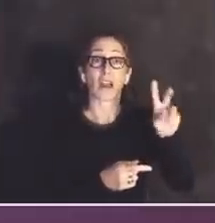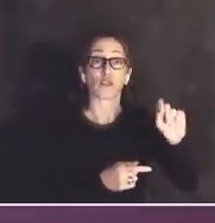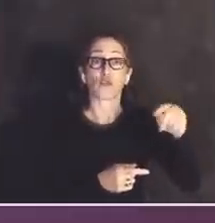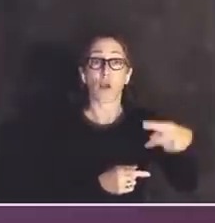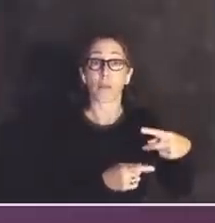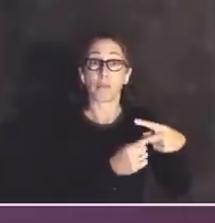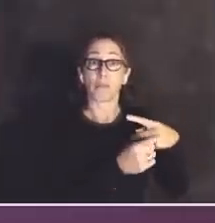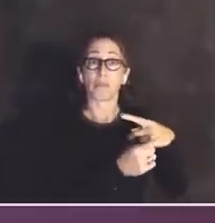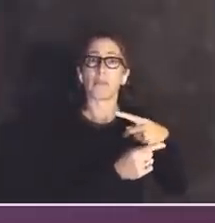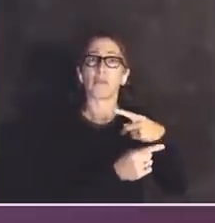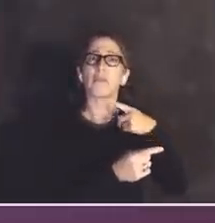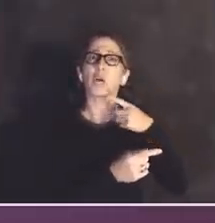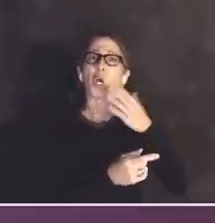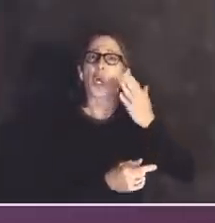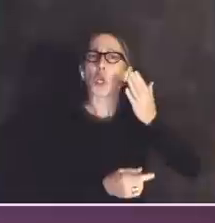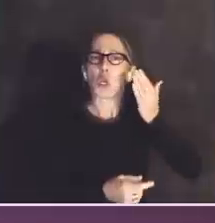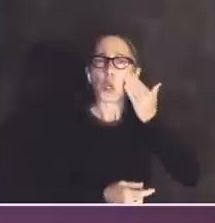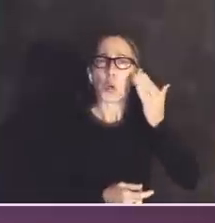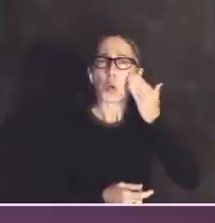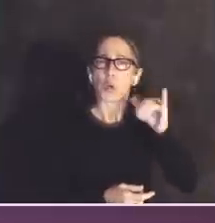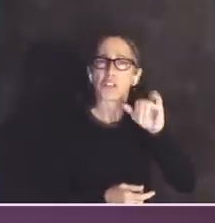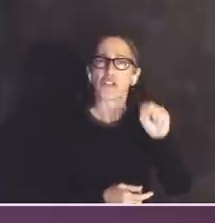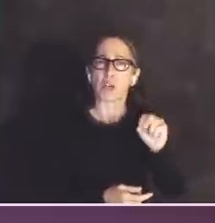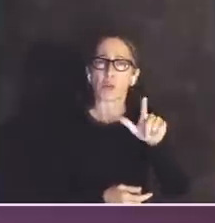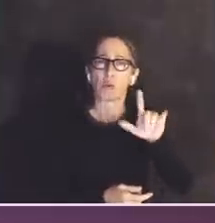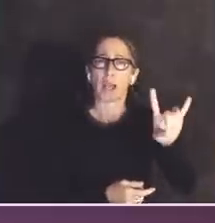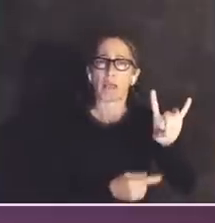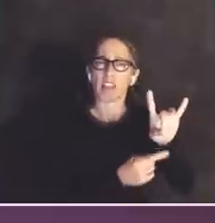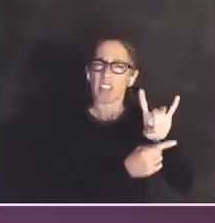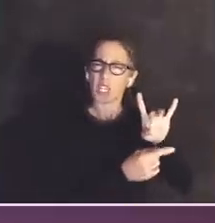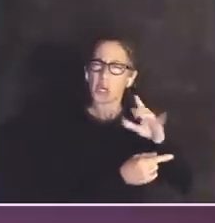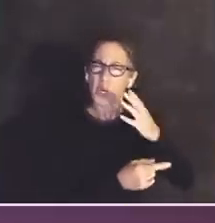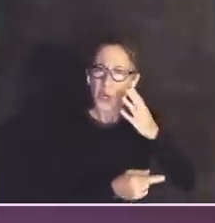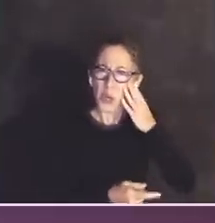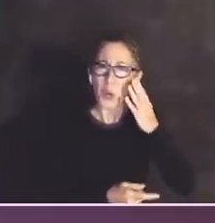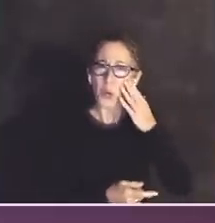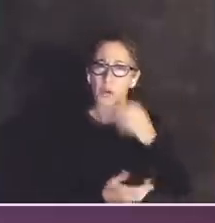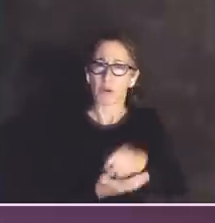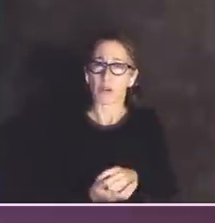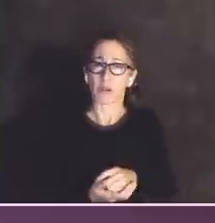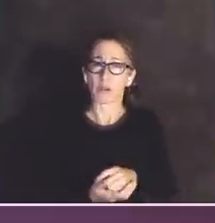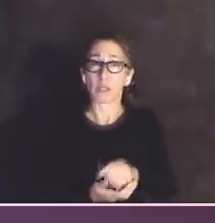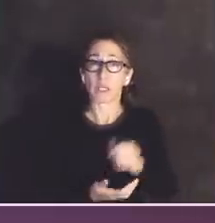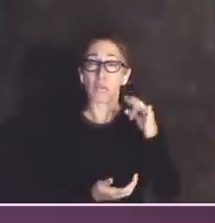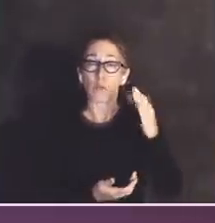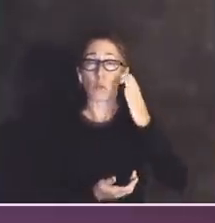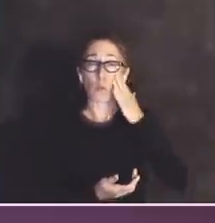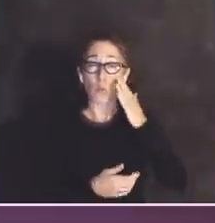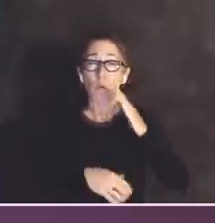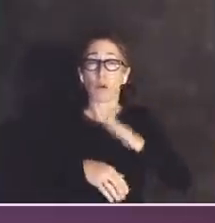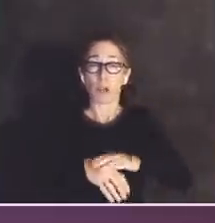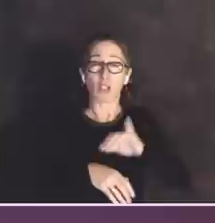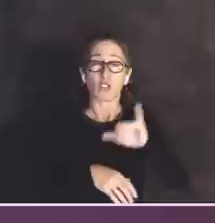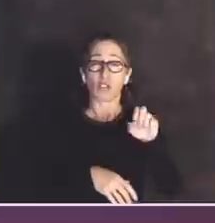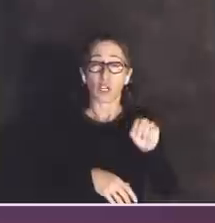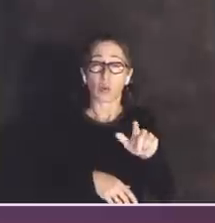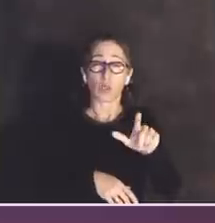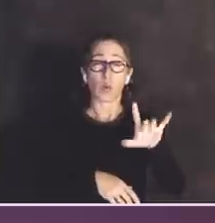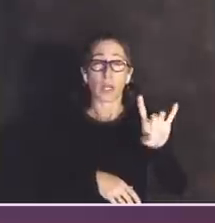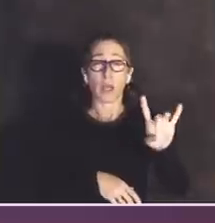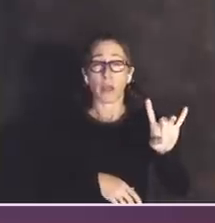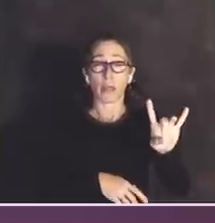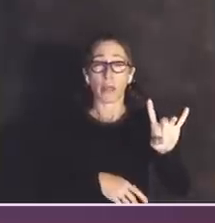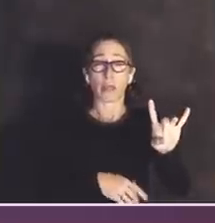of this back on January 28th. Can you imagine if you had known on January 28th what you knew